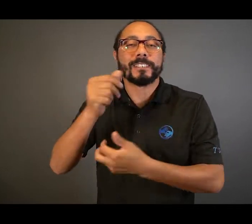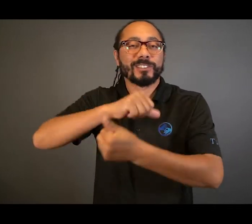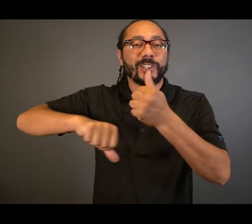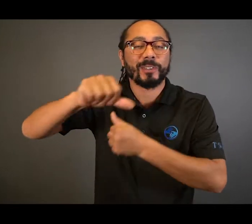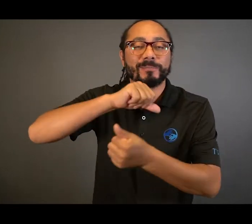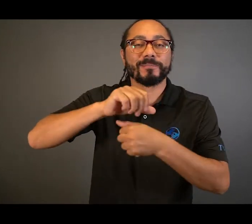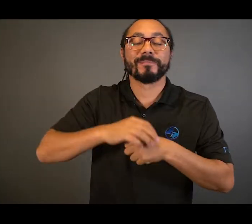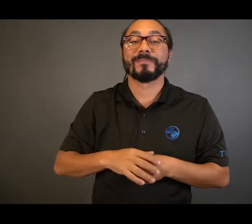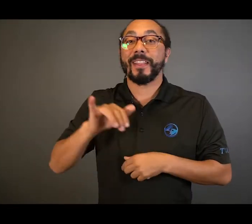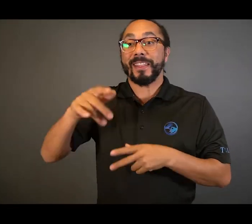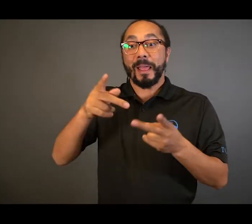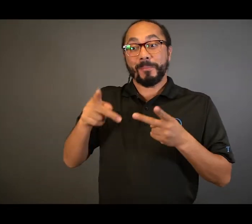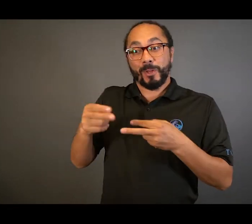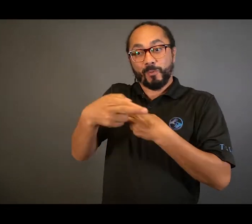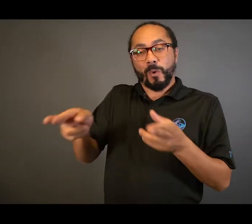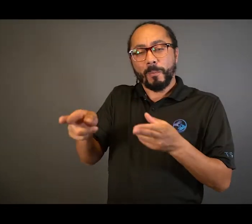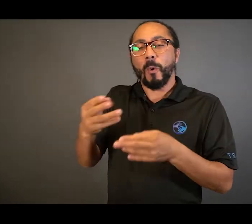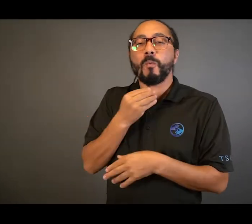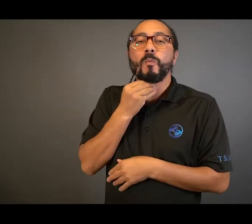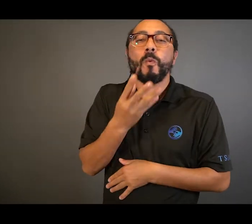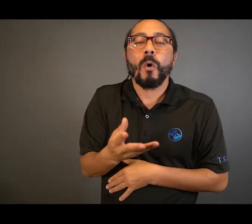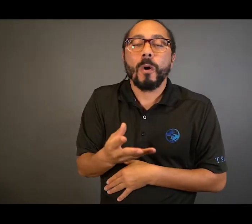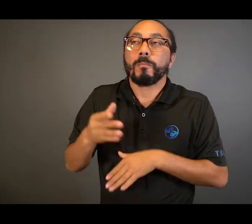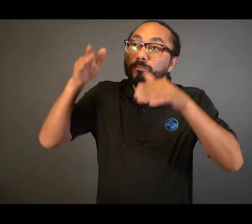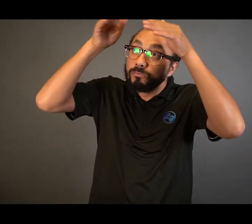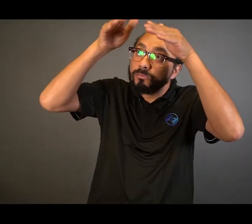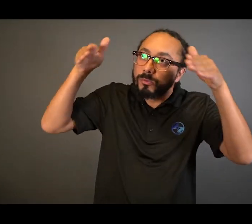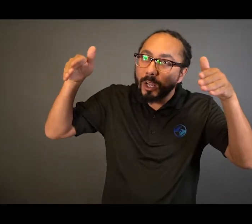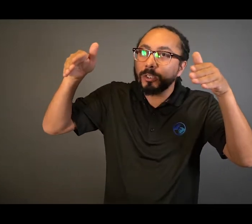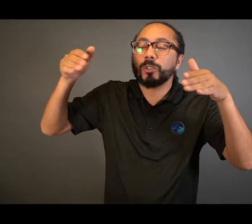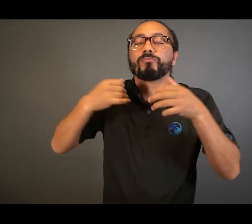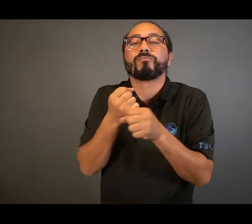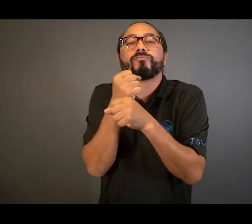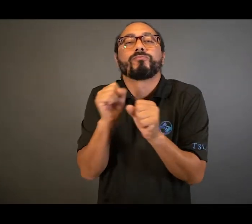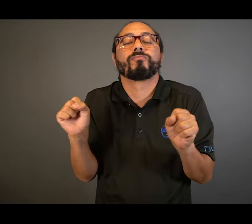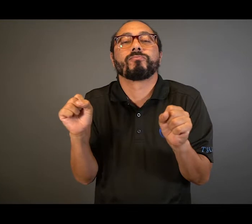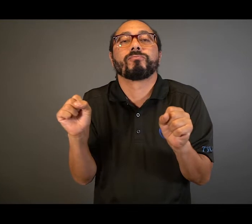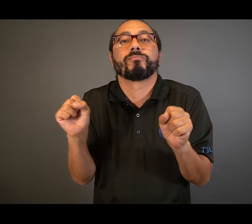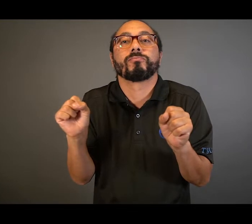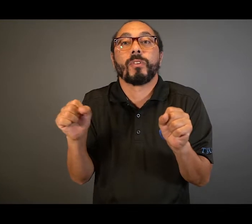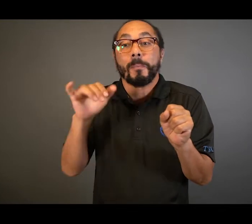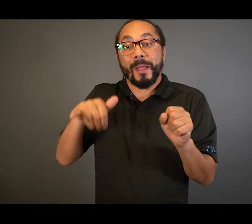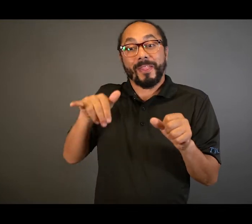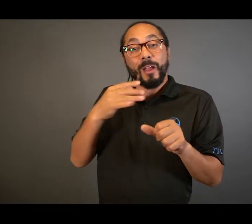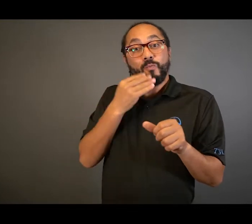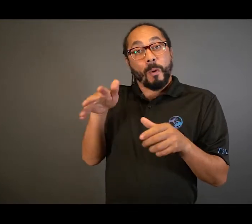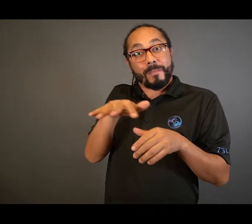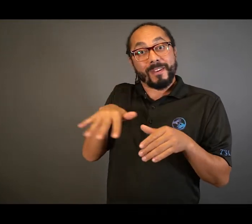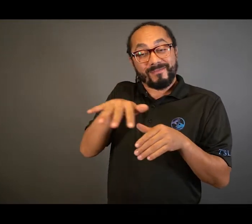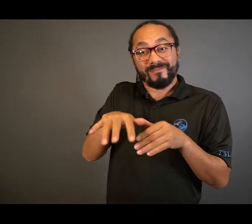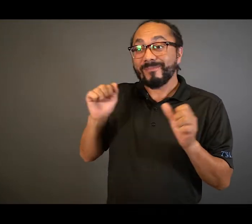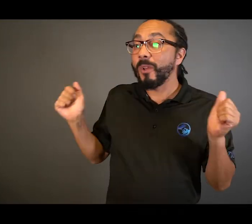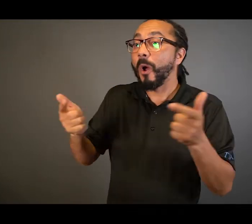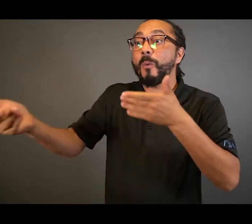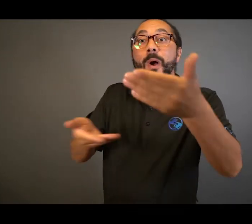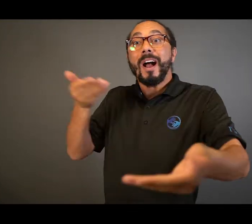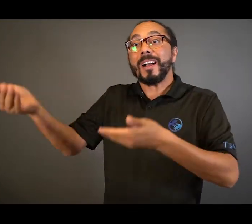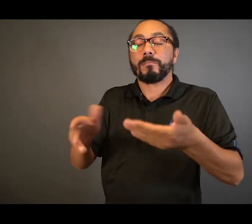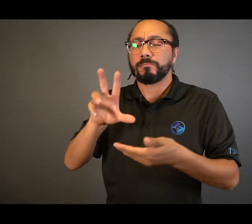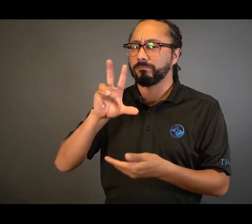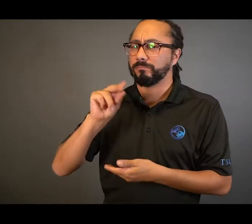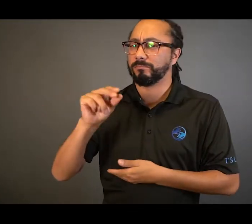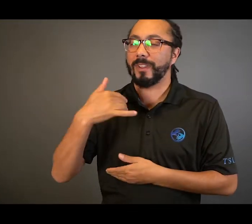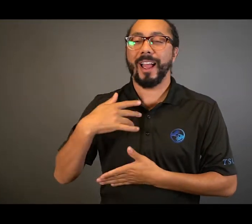with each other. A place of warmth, shelter, and refuge. But not everyone was included in that warm